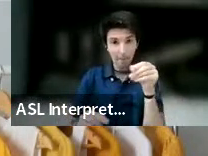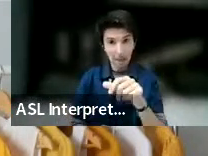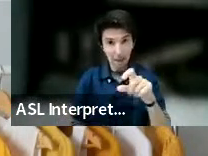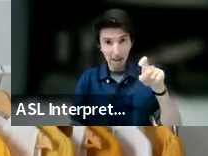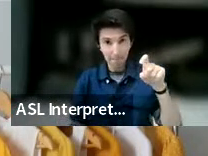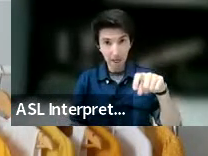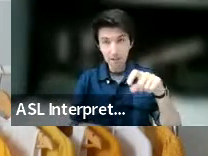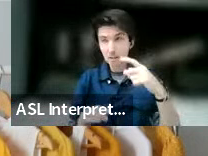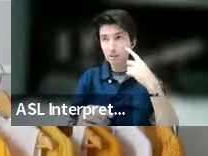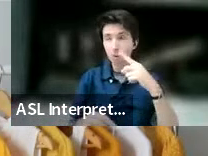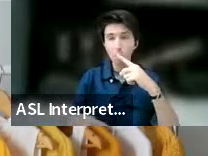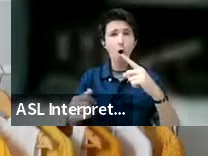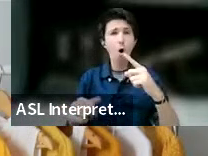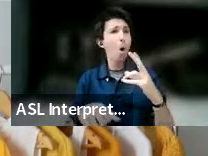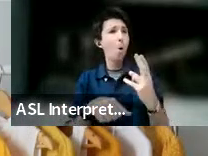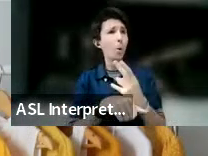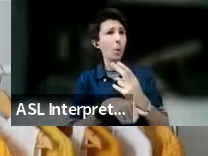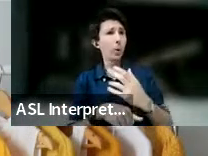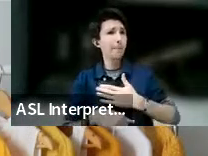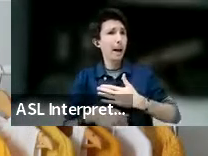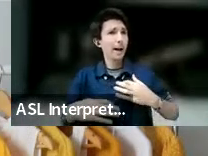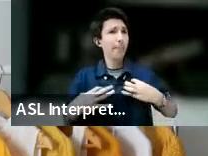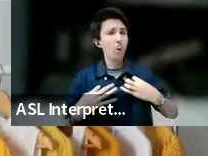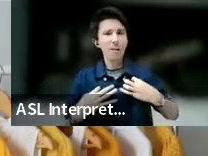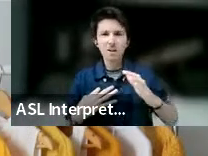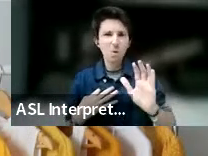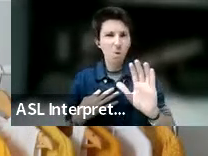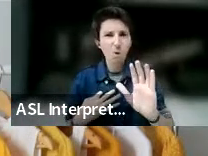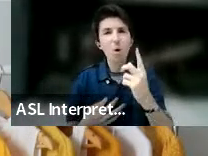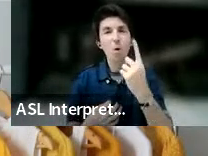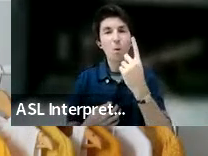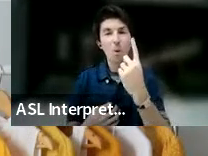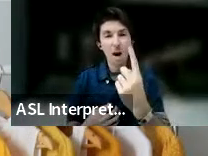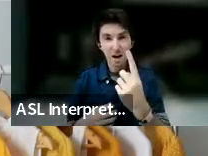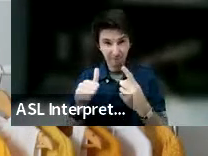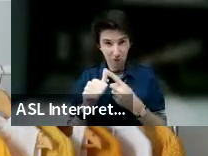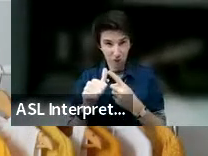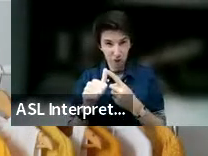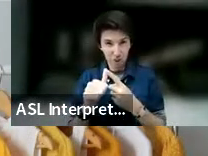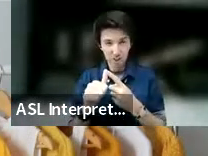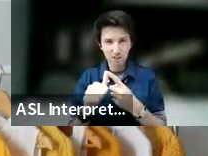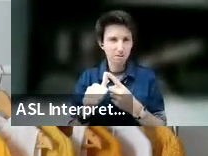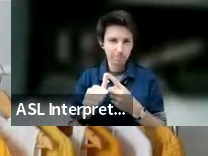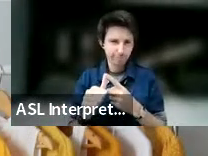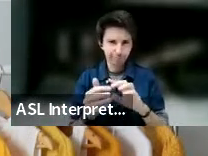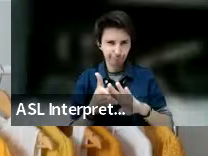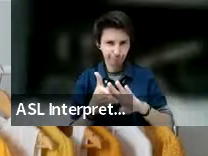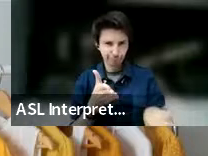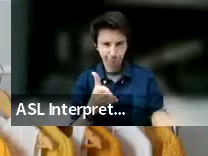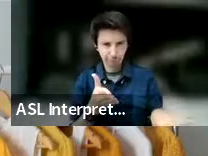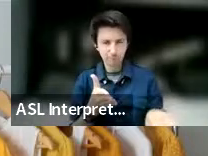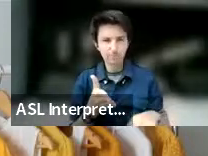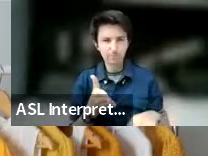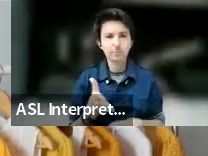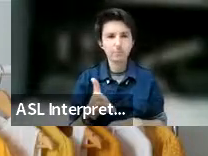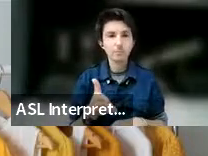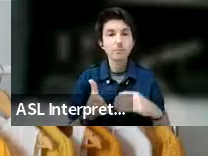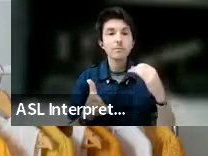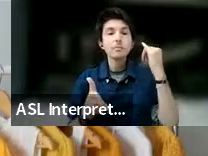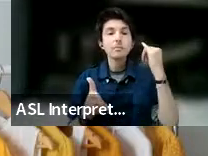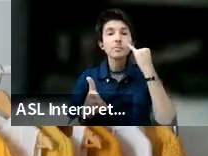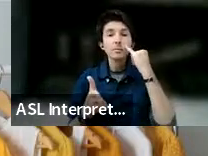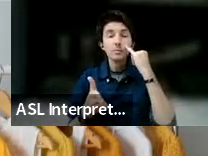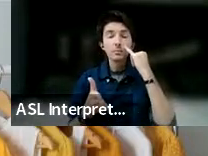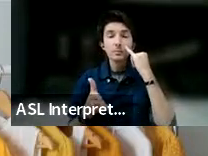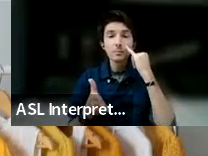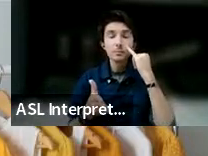in mind that if they do ask a background actor to report in some type of wardrobe that we would say is